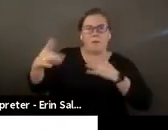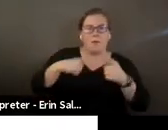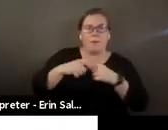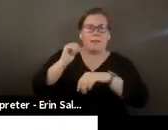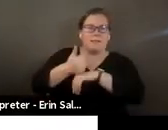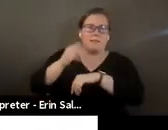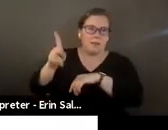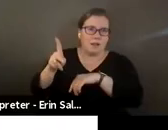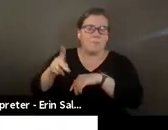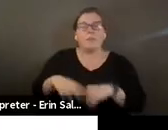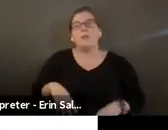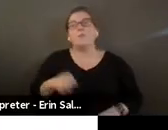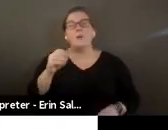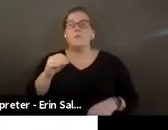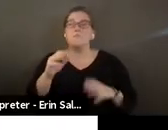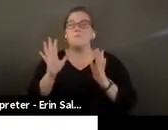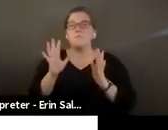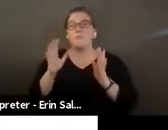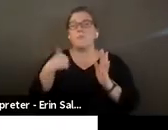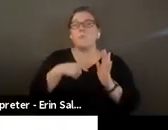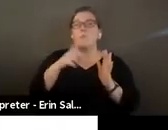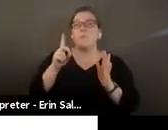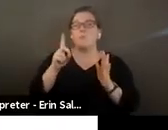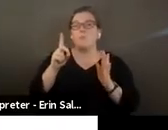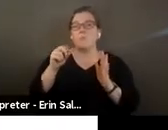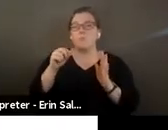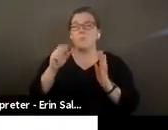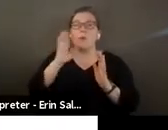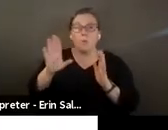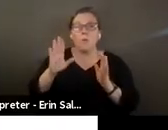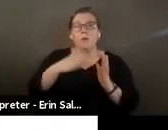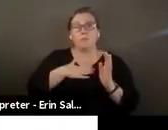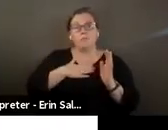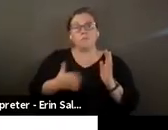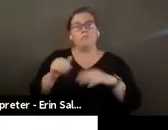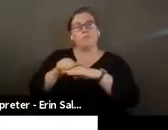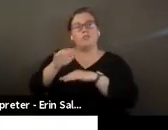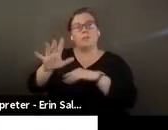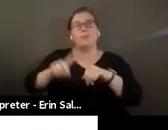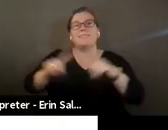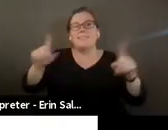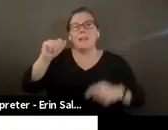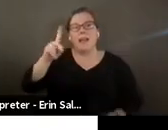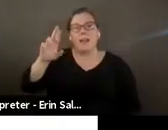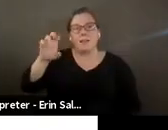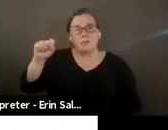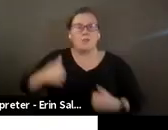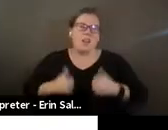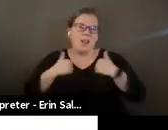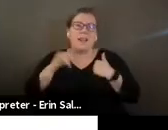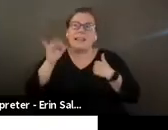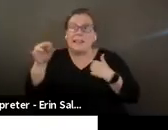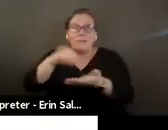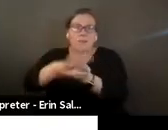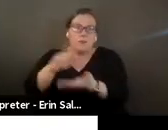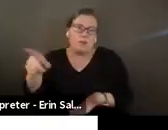but we do ship the iPad to a different address if it is noted on the form.